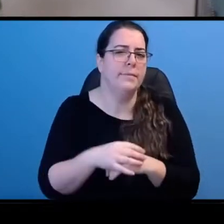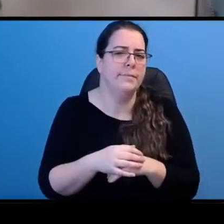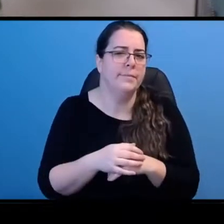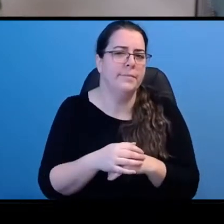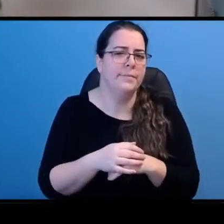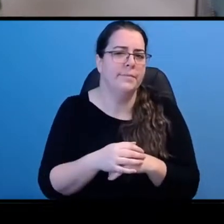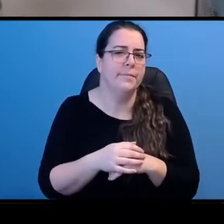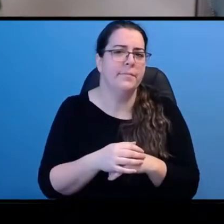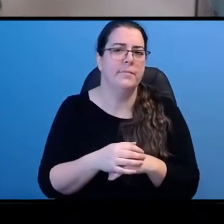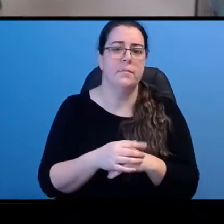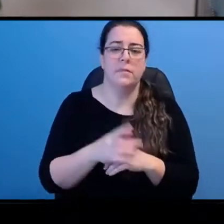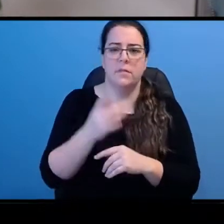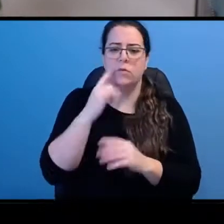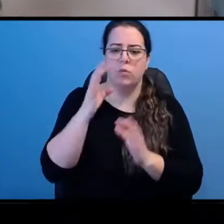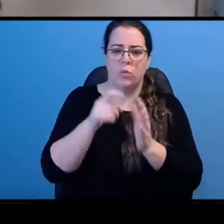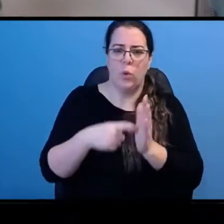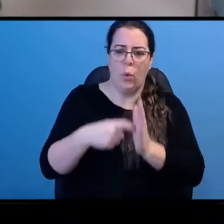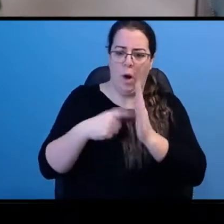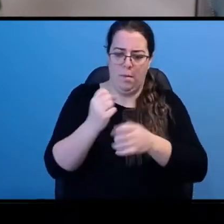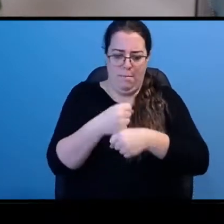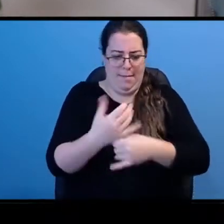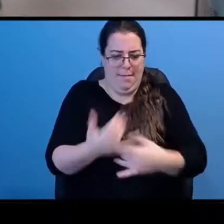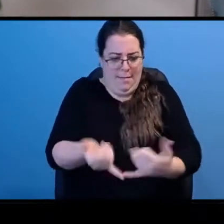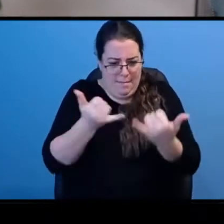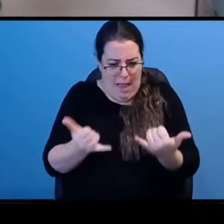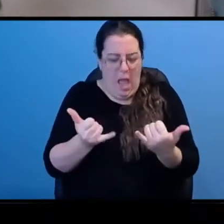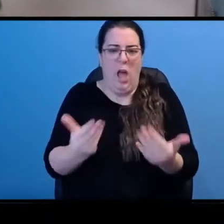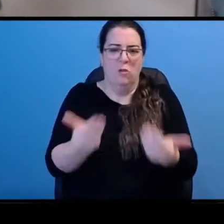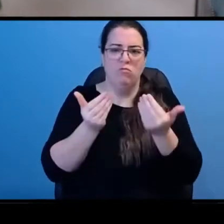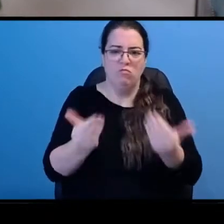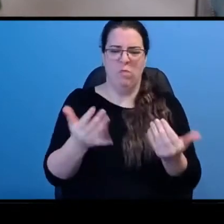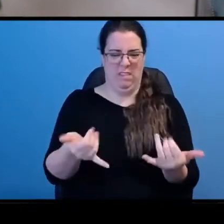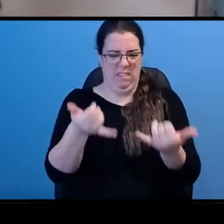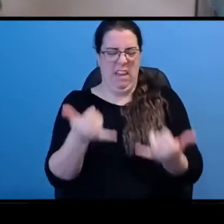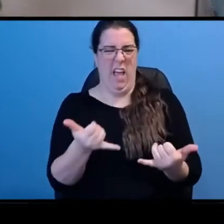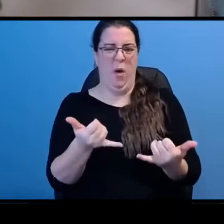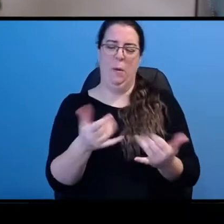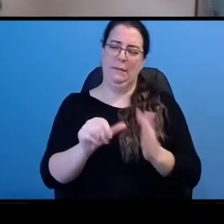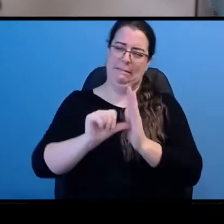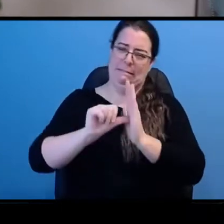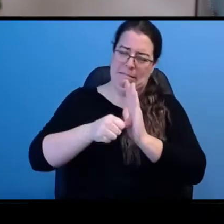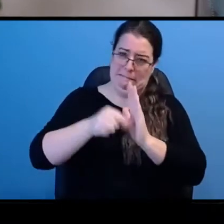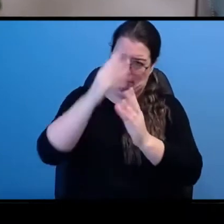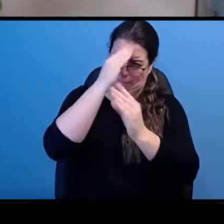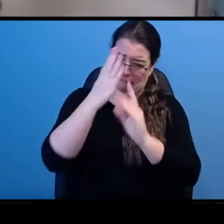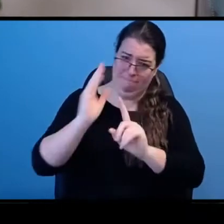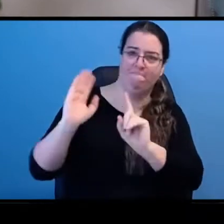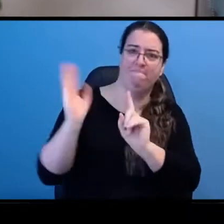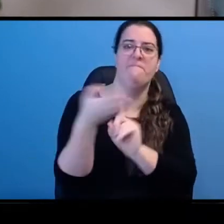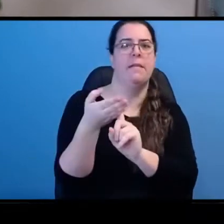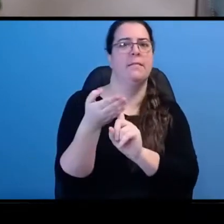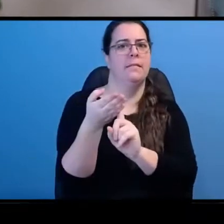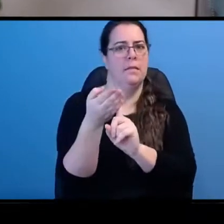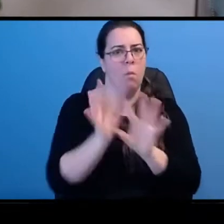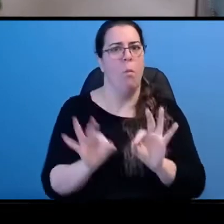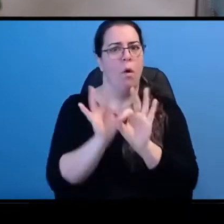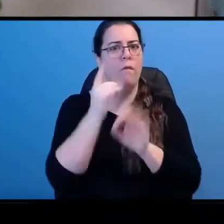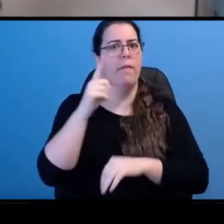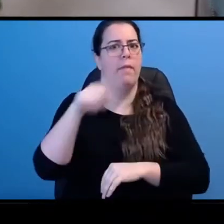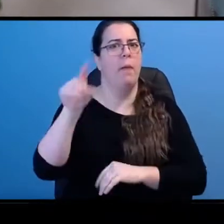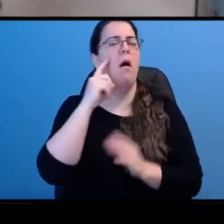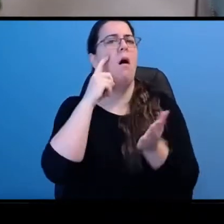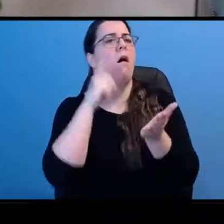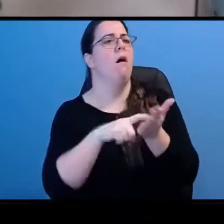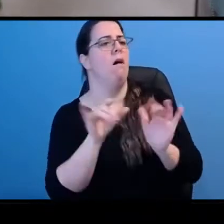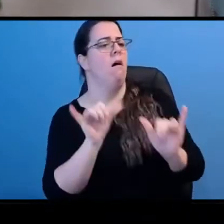right now is important. Even if that seems like obvious to you, it might not be